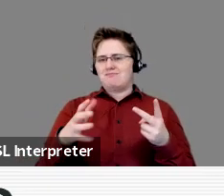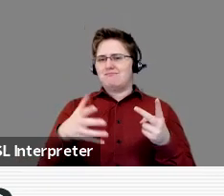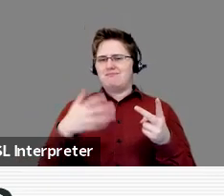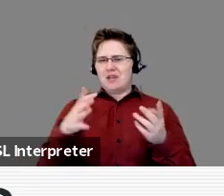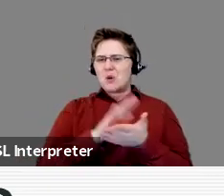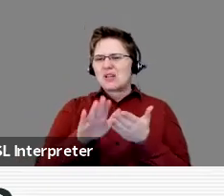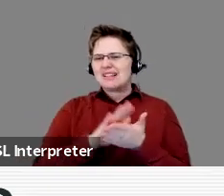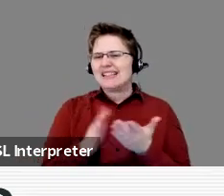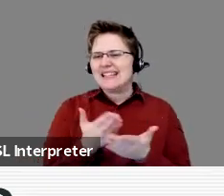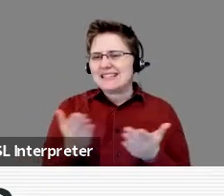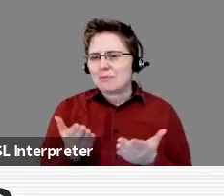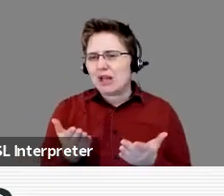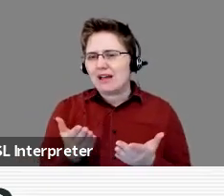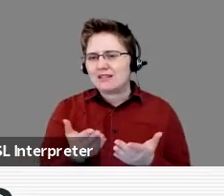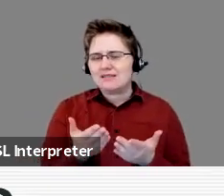like cleaning